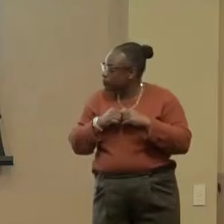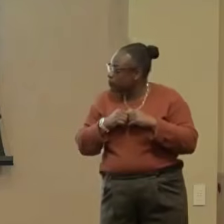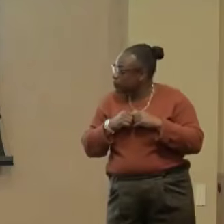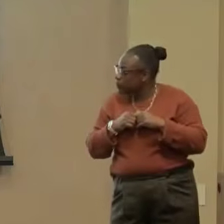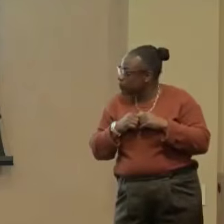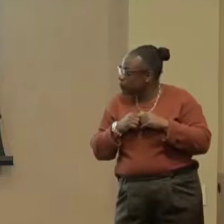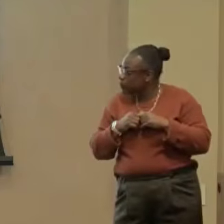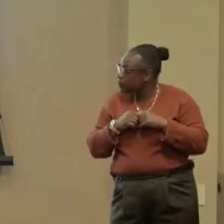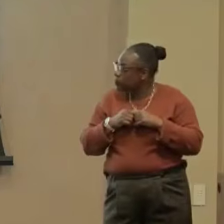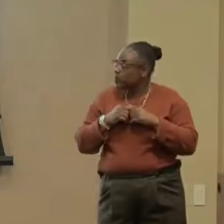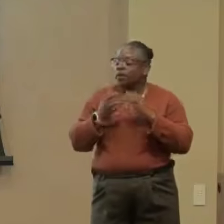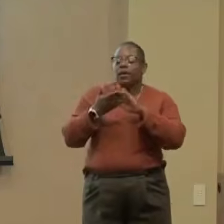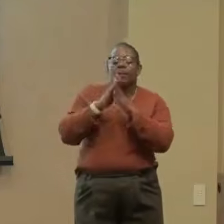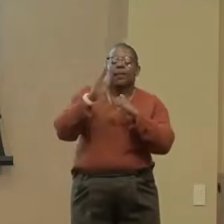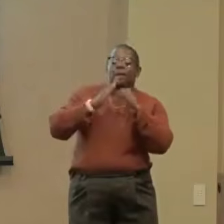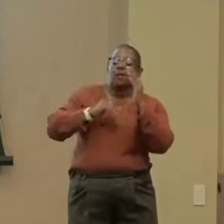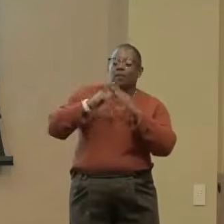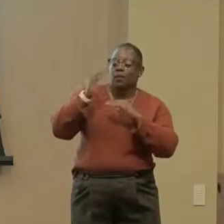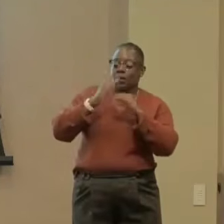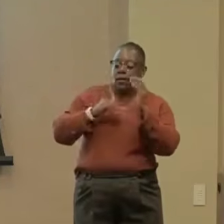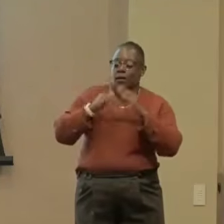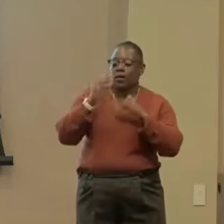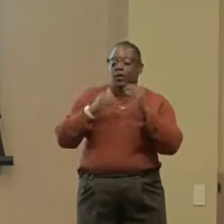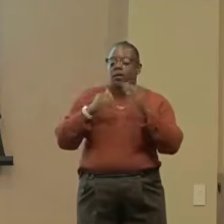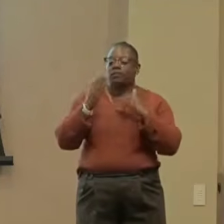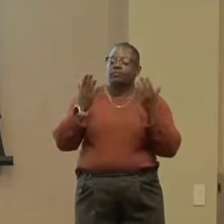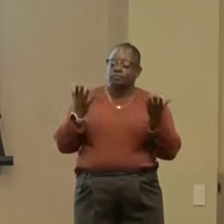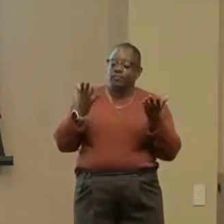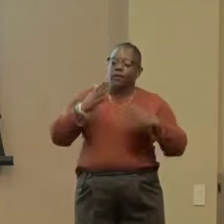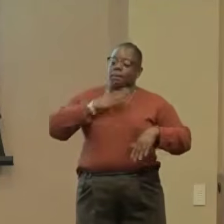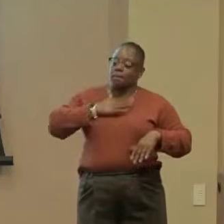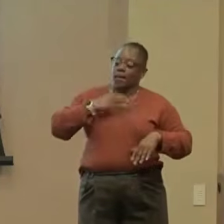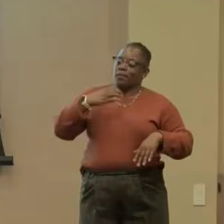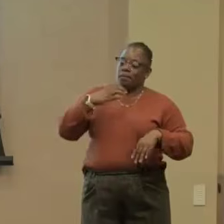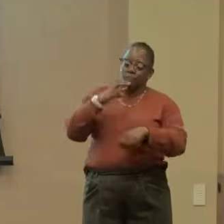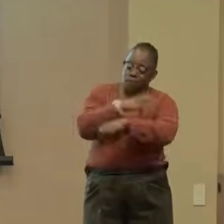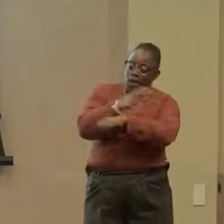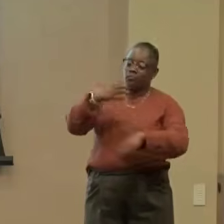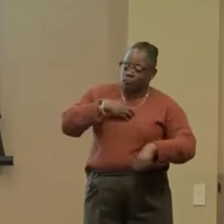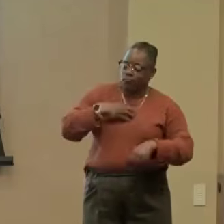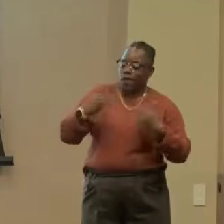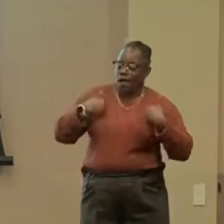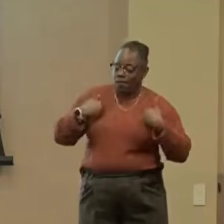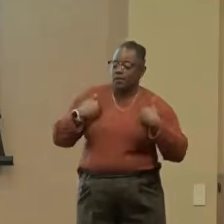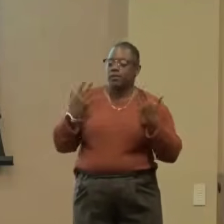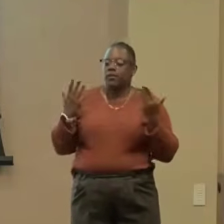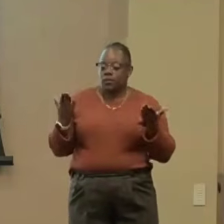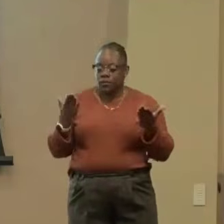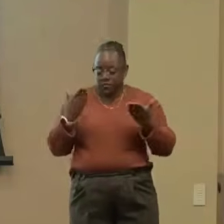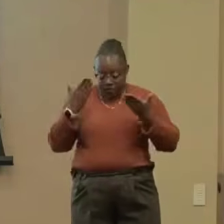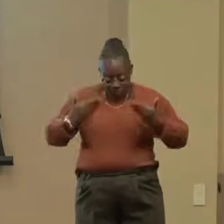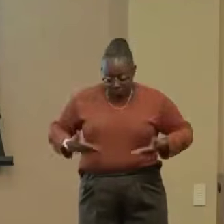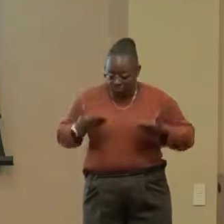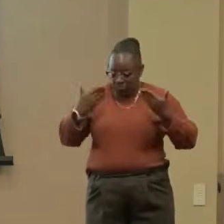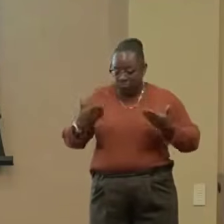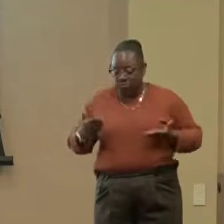that I was able to get comfortable with it, at least, was to like step into my power of like, okay, this is a part of me, and this is